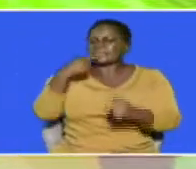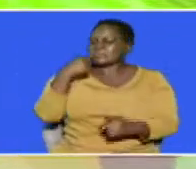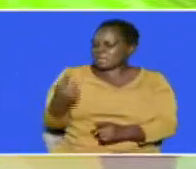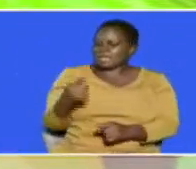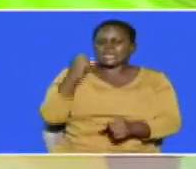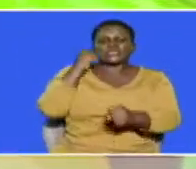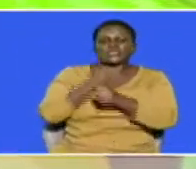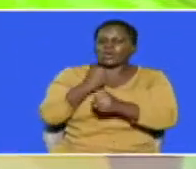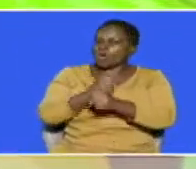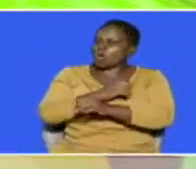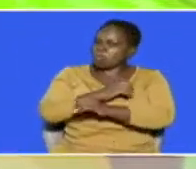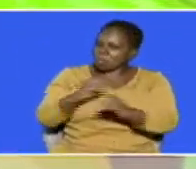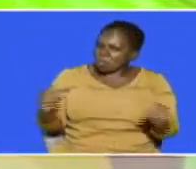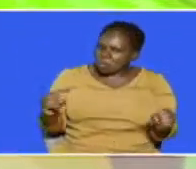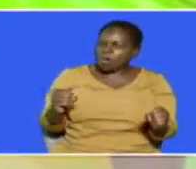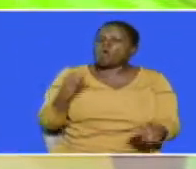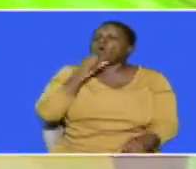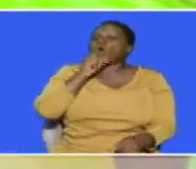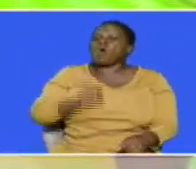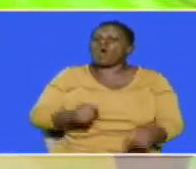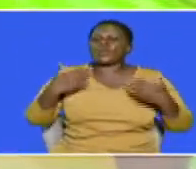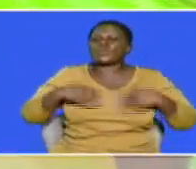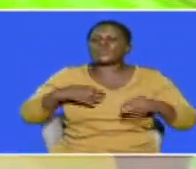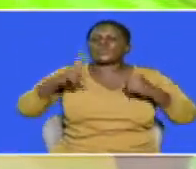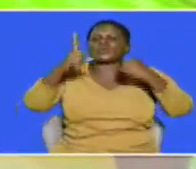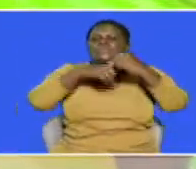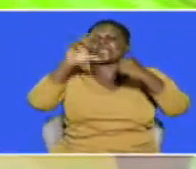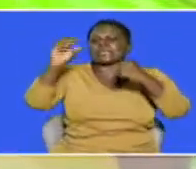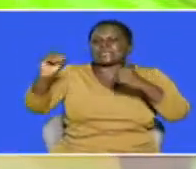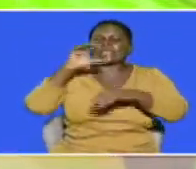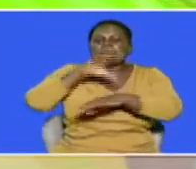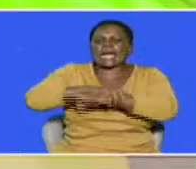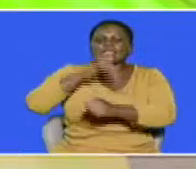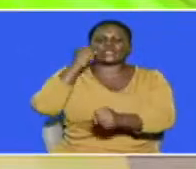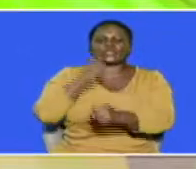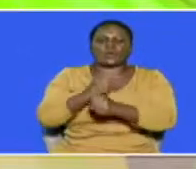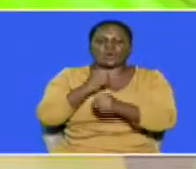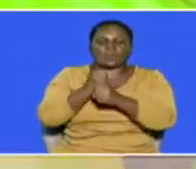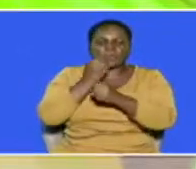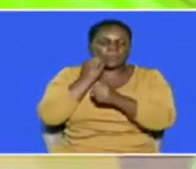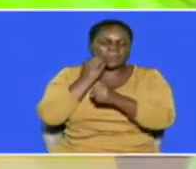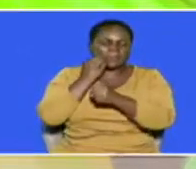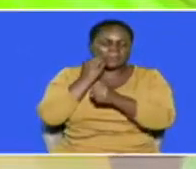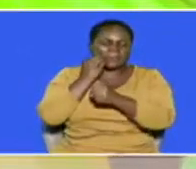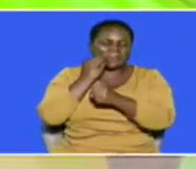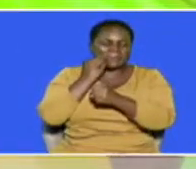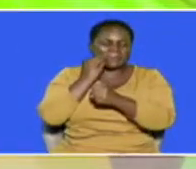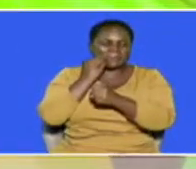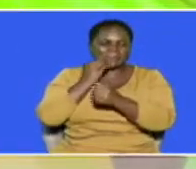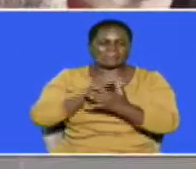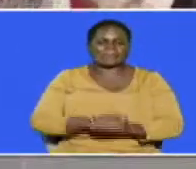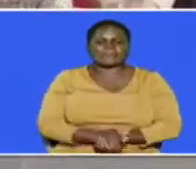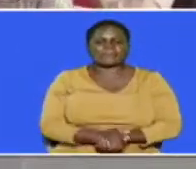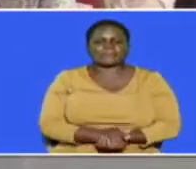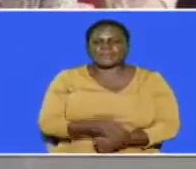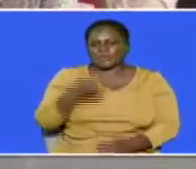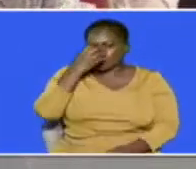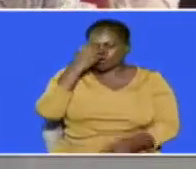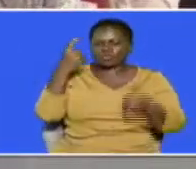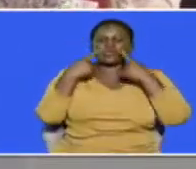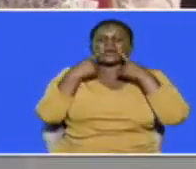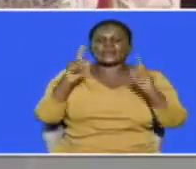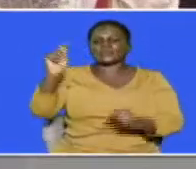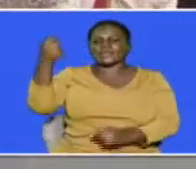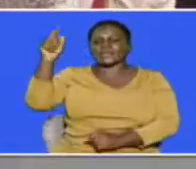tunaambiwa ati hatuwezi patiwa kazi in the government corporations kwa sababu watu wa sitini watengishwa kwa serikali. Ruto announced